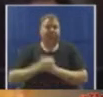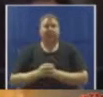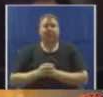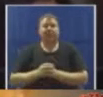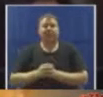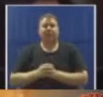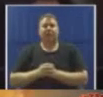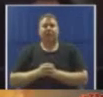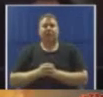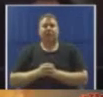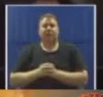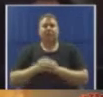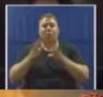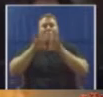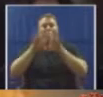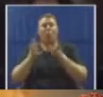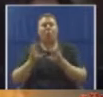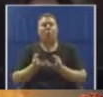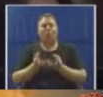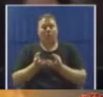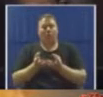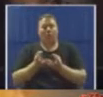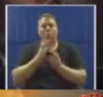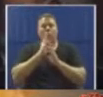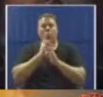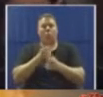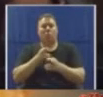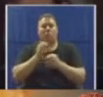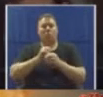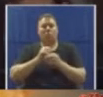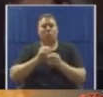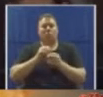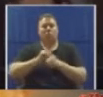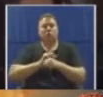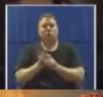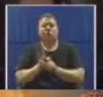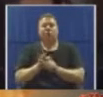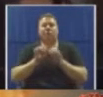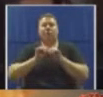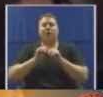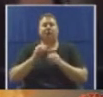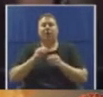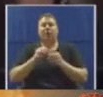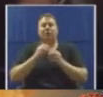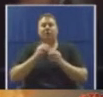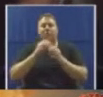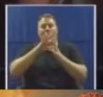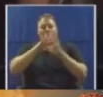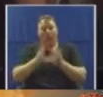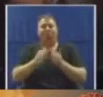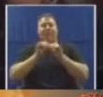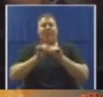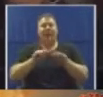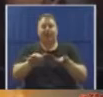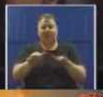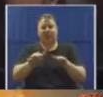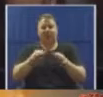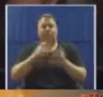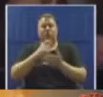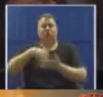pandemic treaty will complement the international health regulations. To this end,